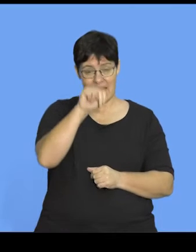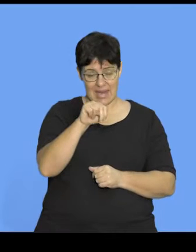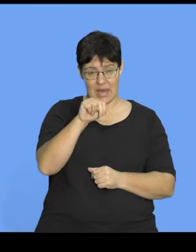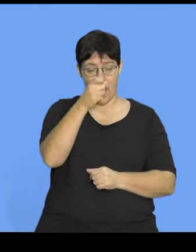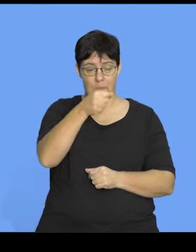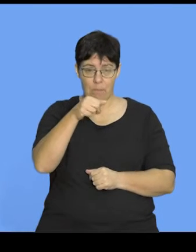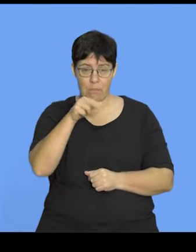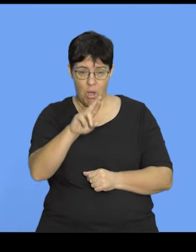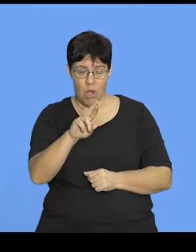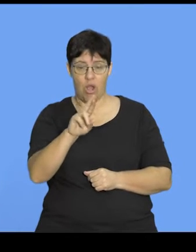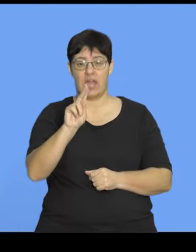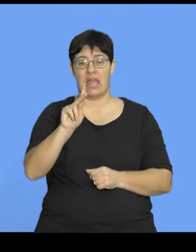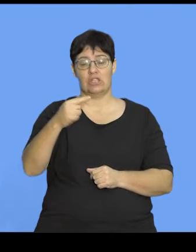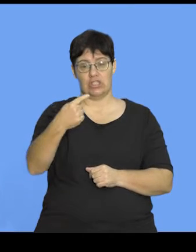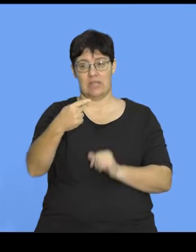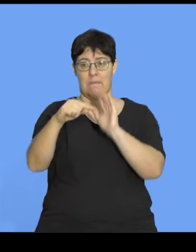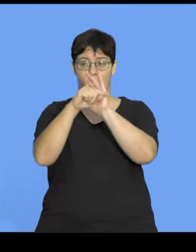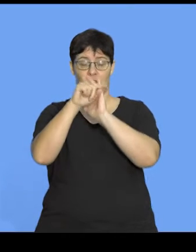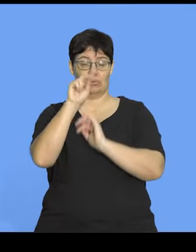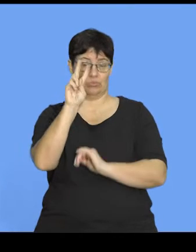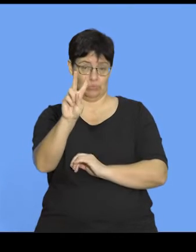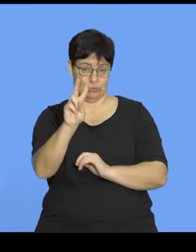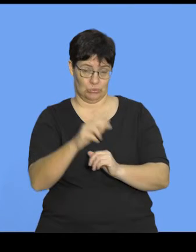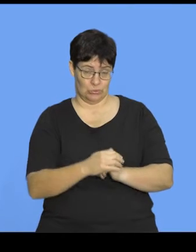per kilogram to the minus 2